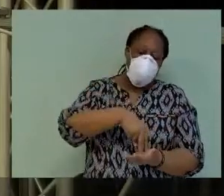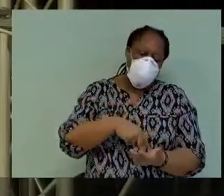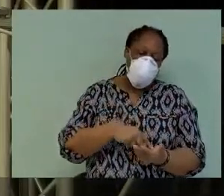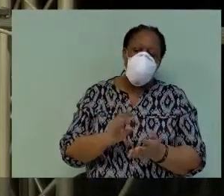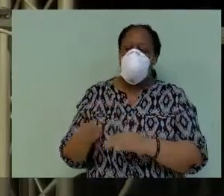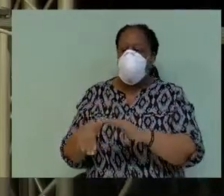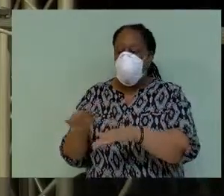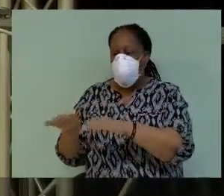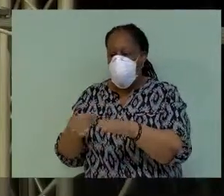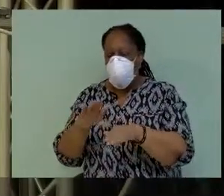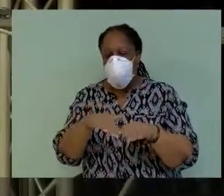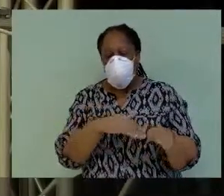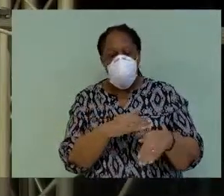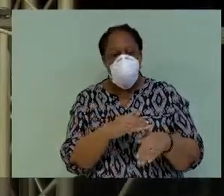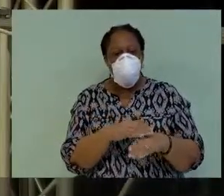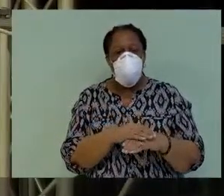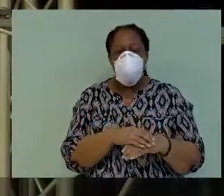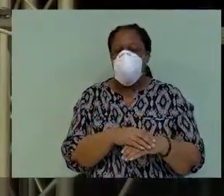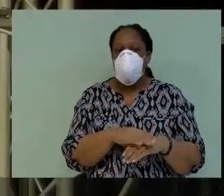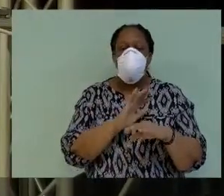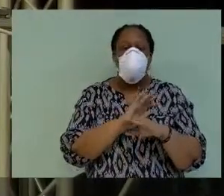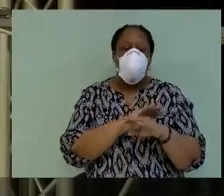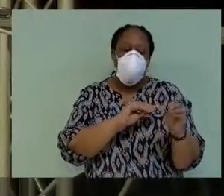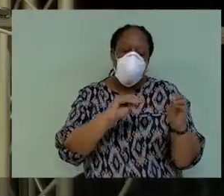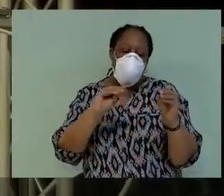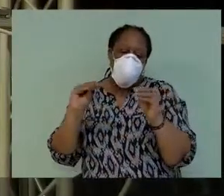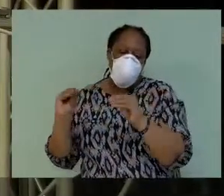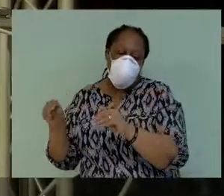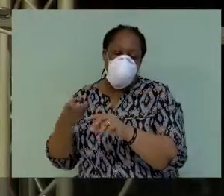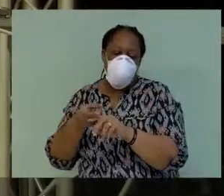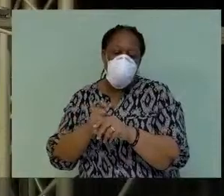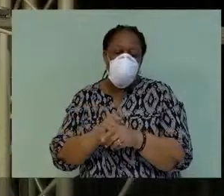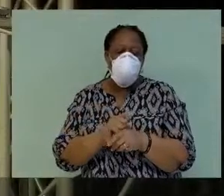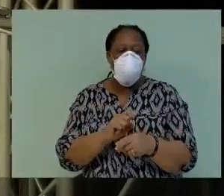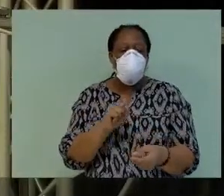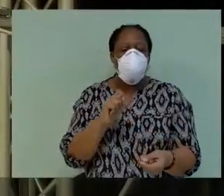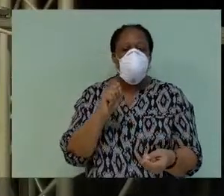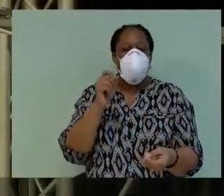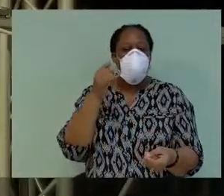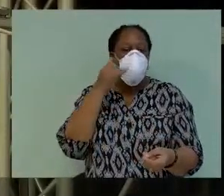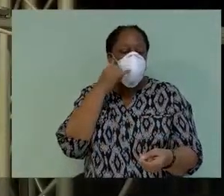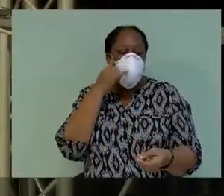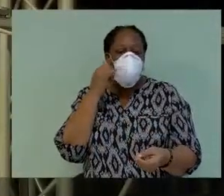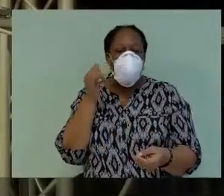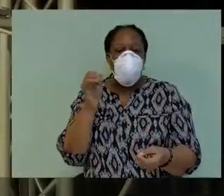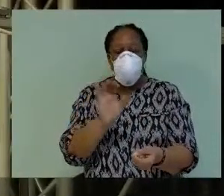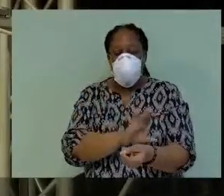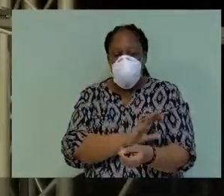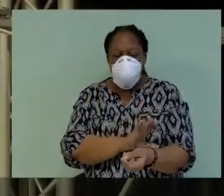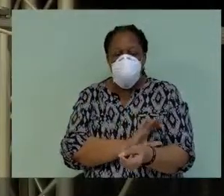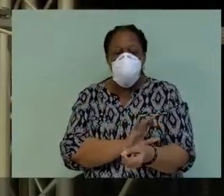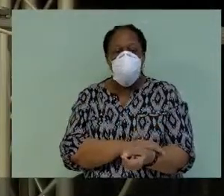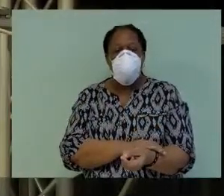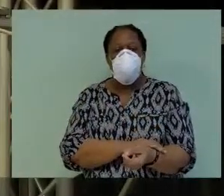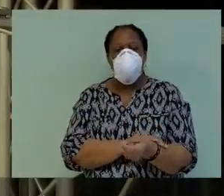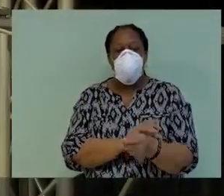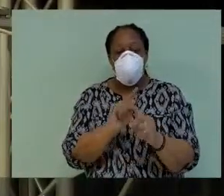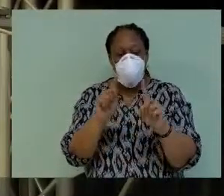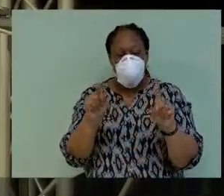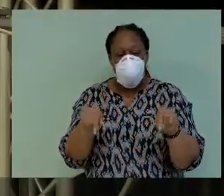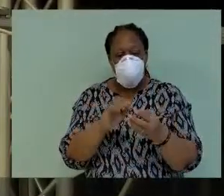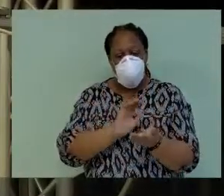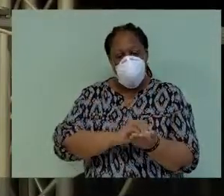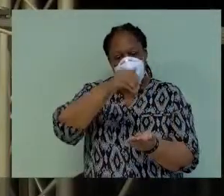the continuous engagement with electronic devices, your phone, your tablets, and your computers. It is